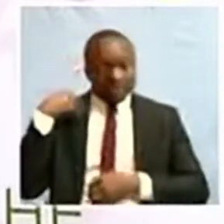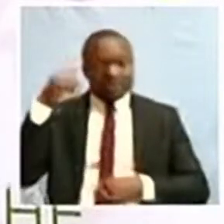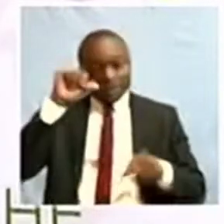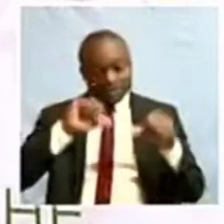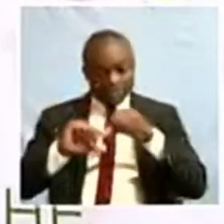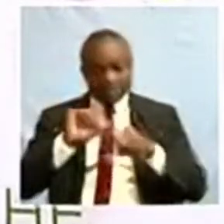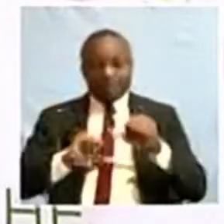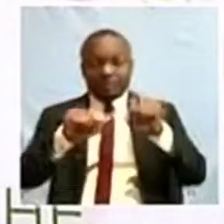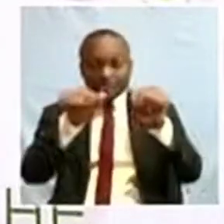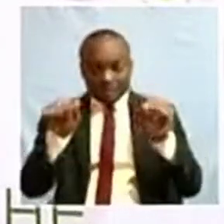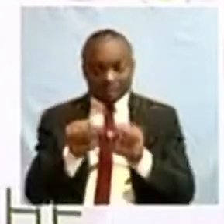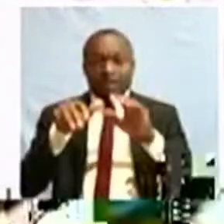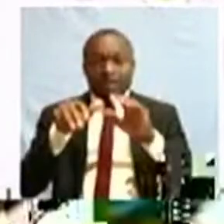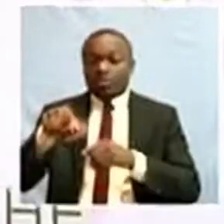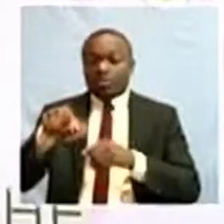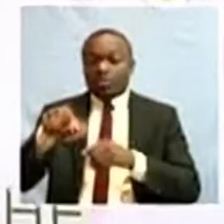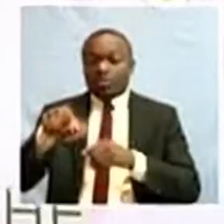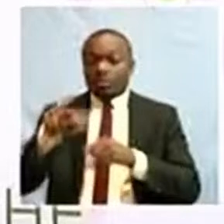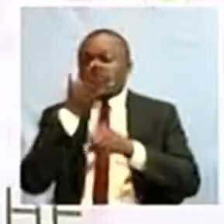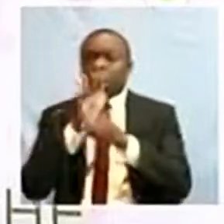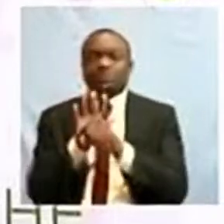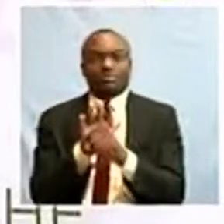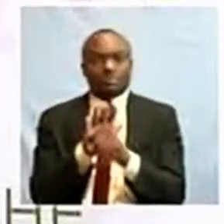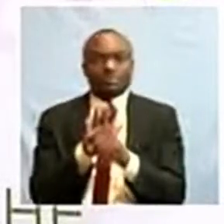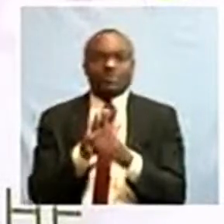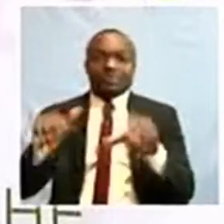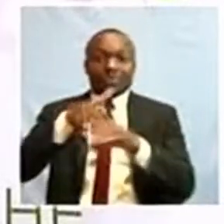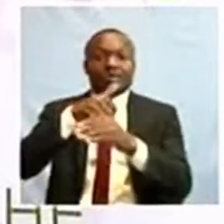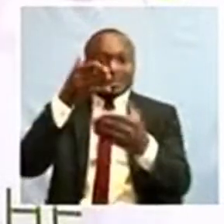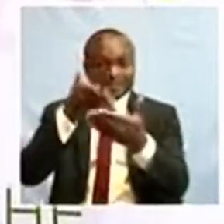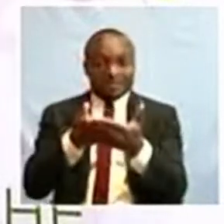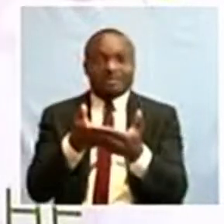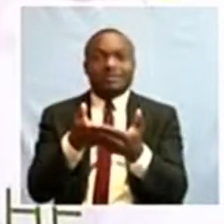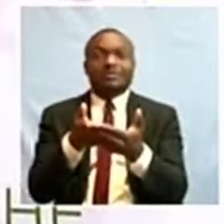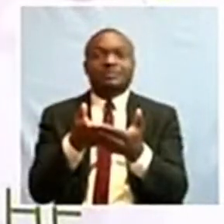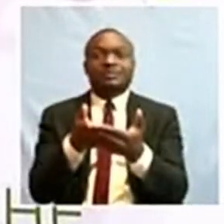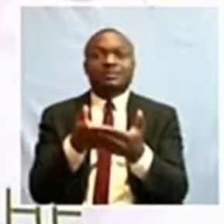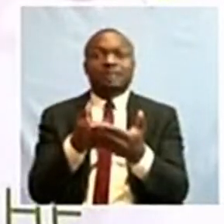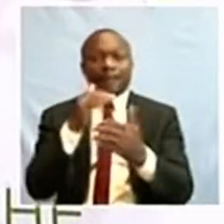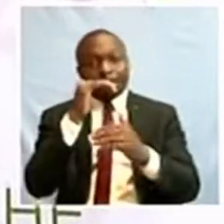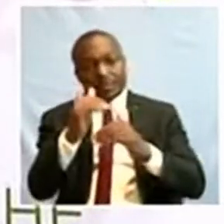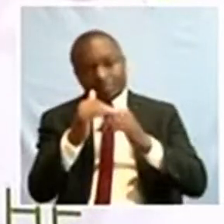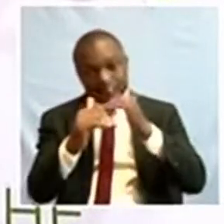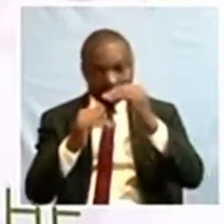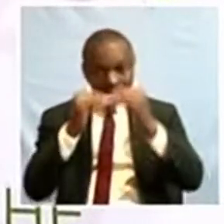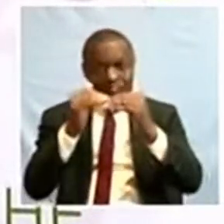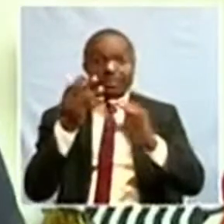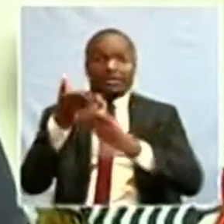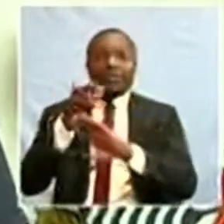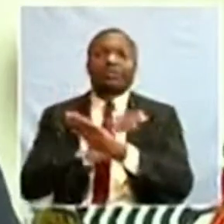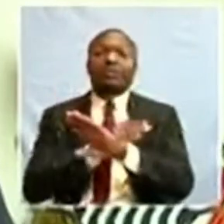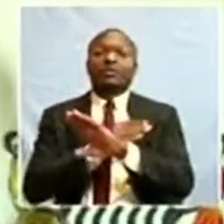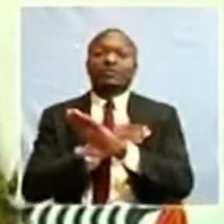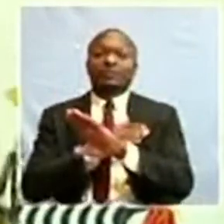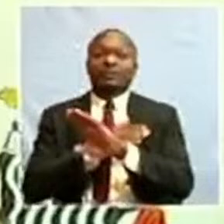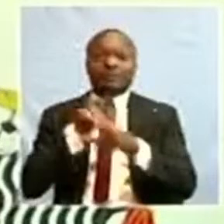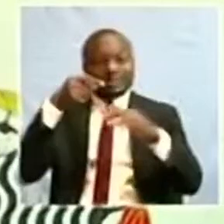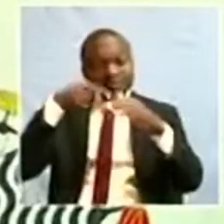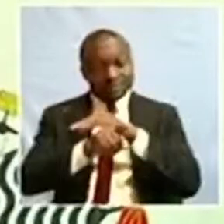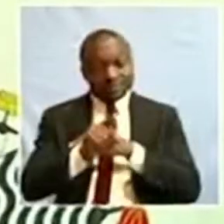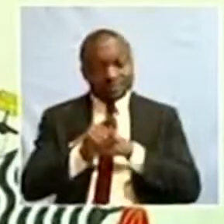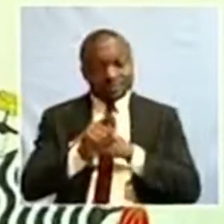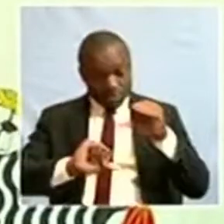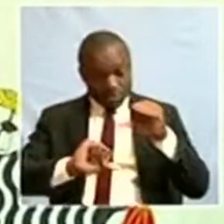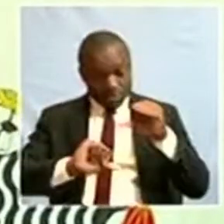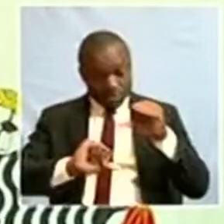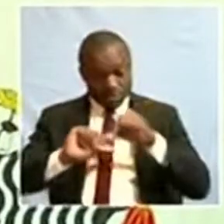how does quality assurance fit in these stages? Okay, before I even delve into the actual audit